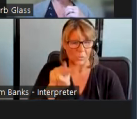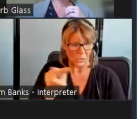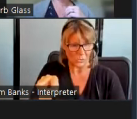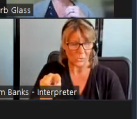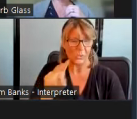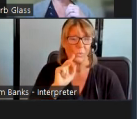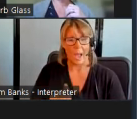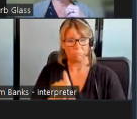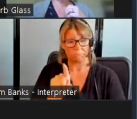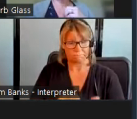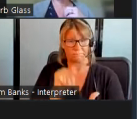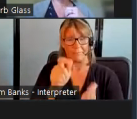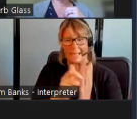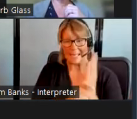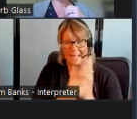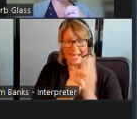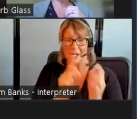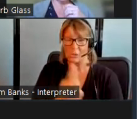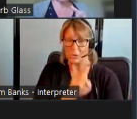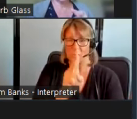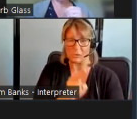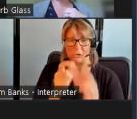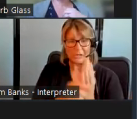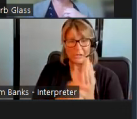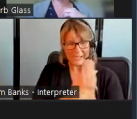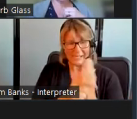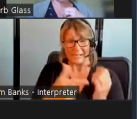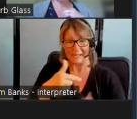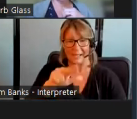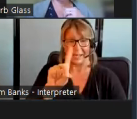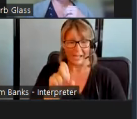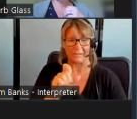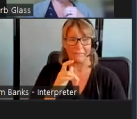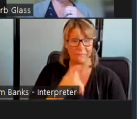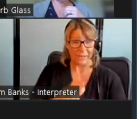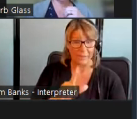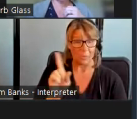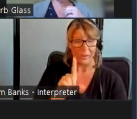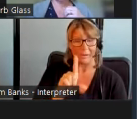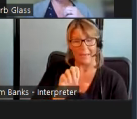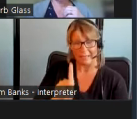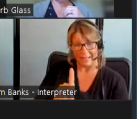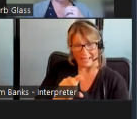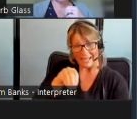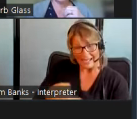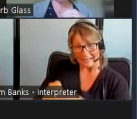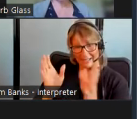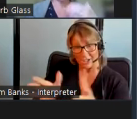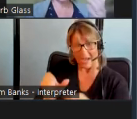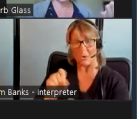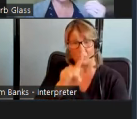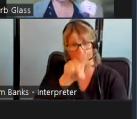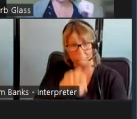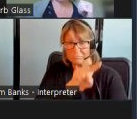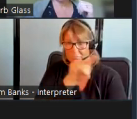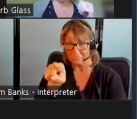guide, and it is available at the link that you see on the screen right now. So if you